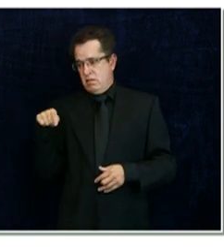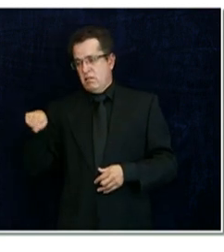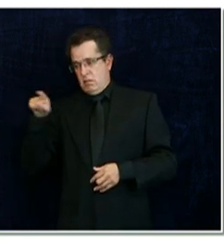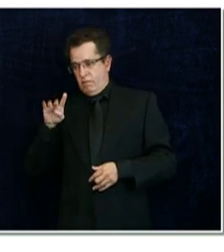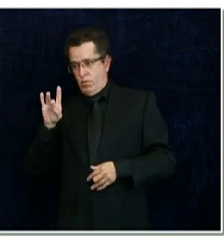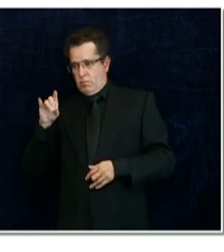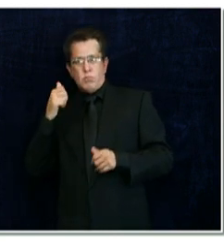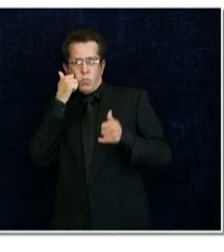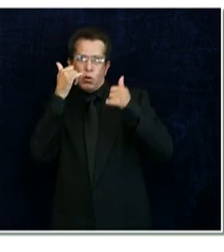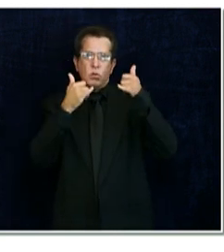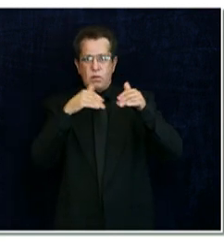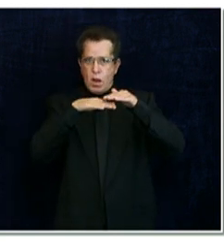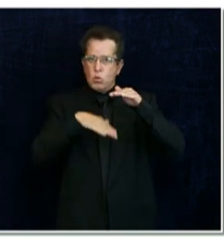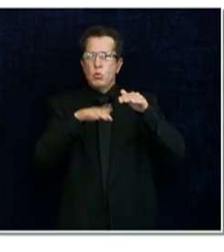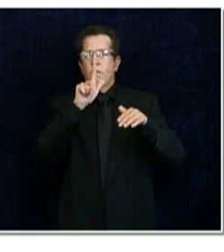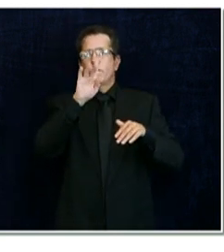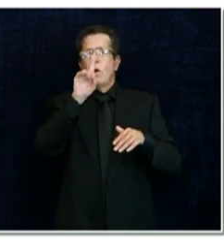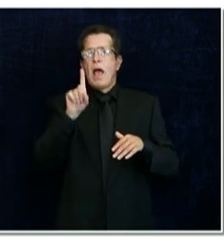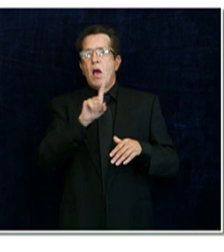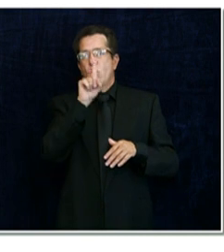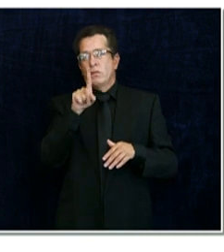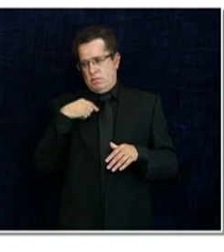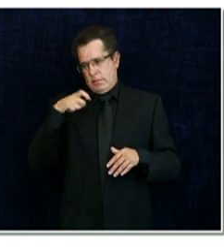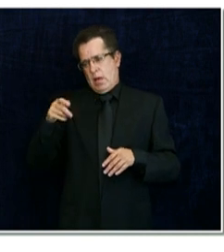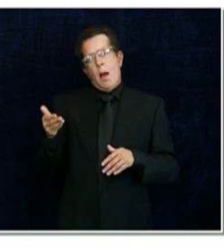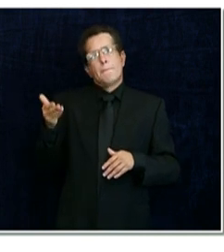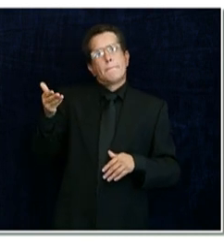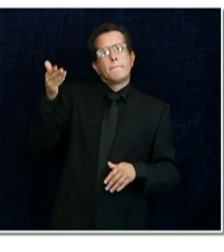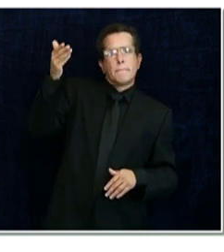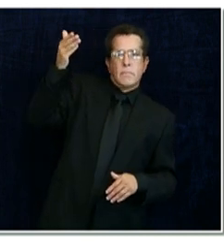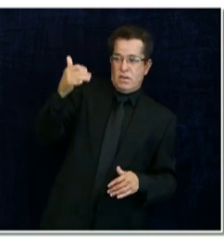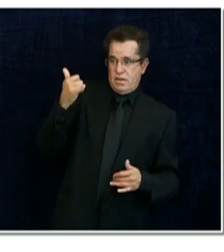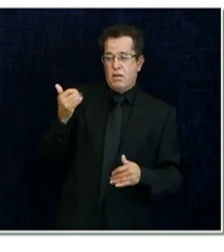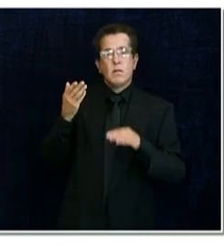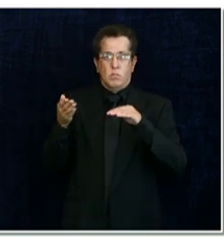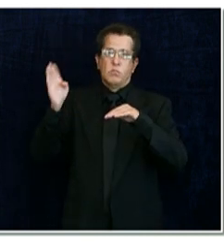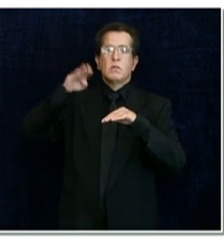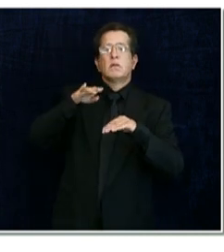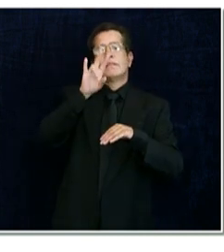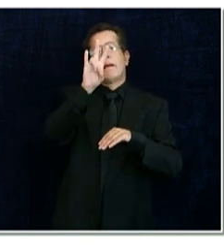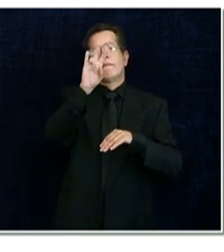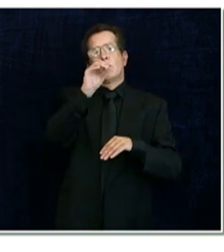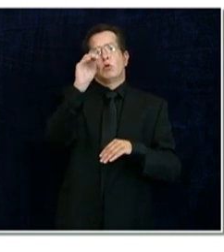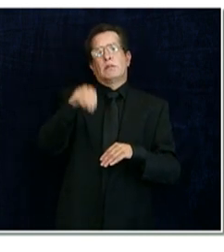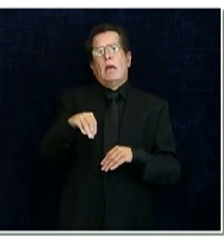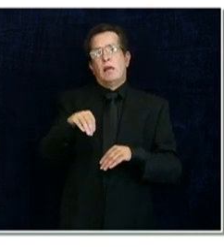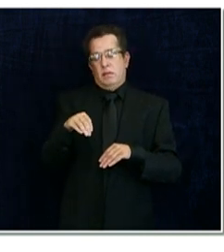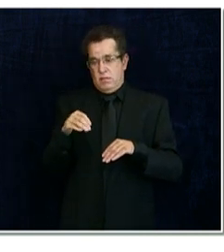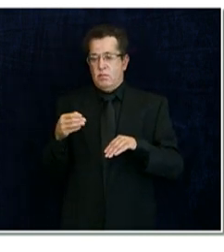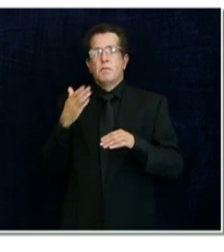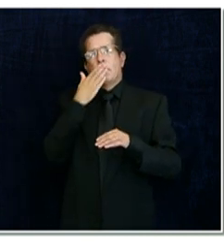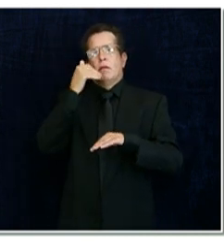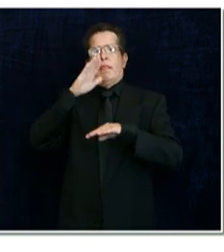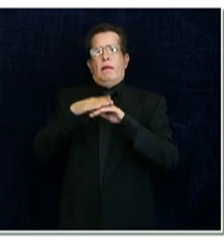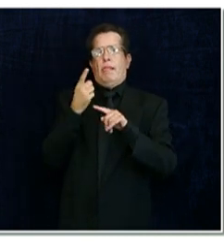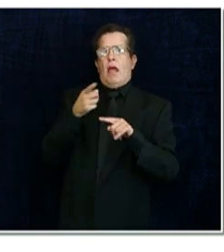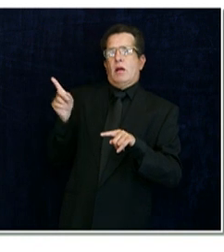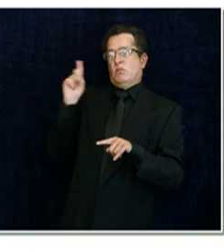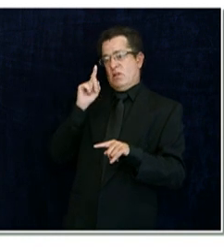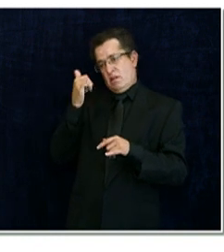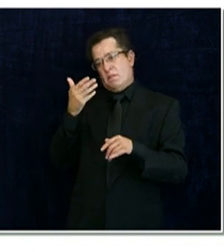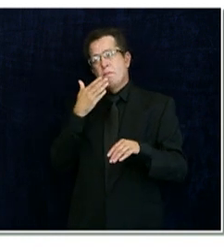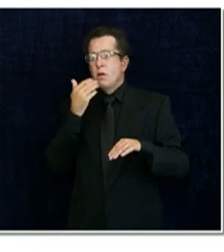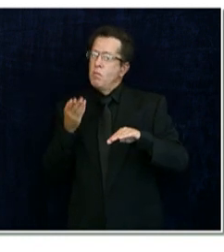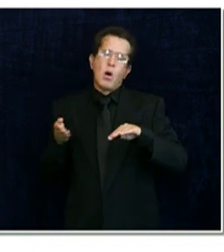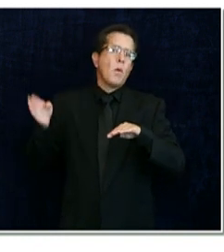24 hours. This number has increased by 7% since yesterday and drastically since last week. In the